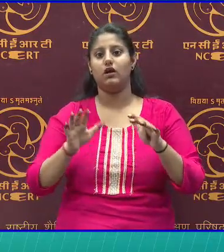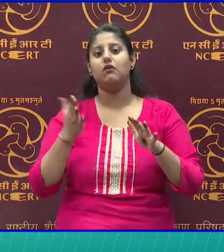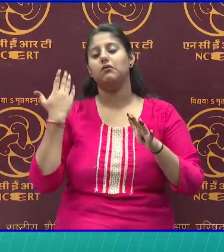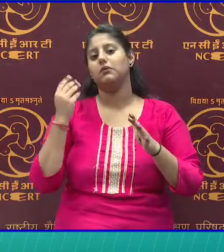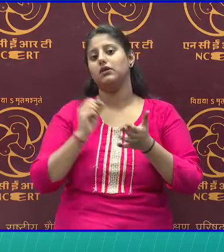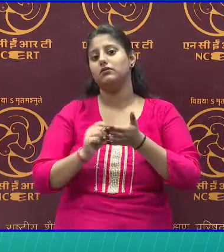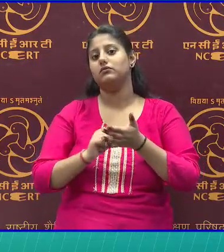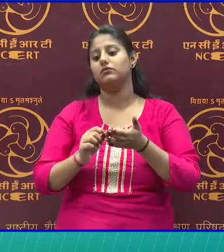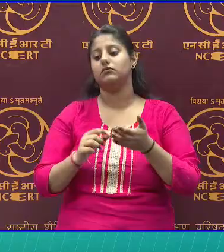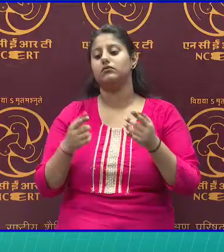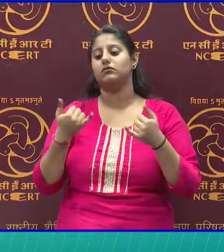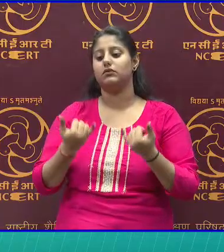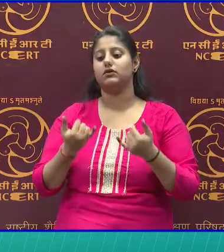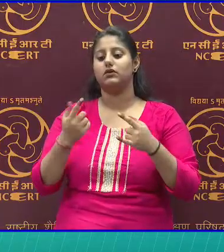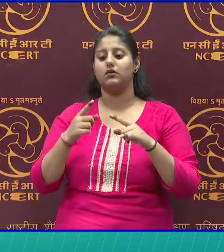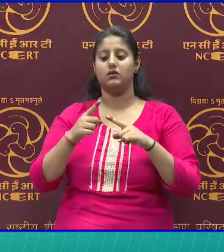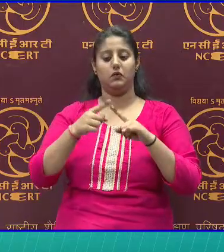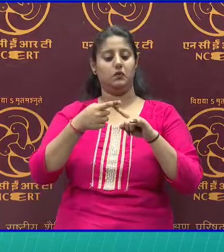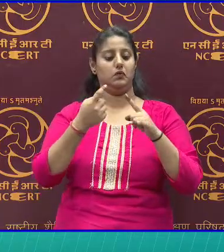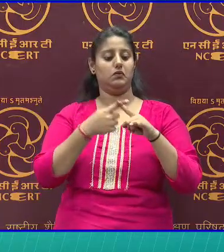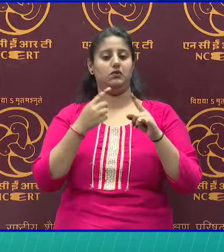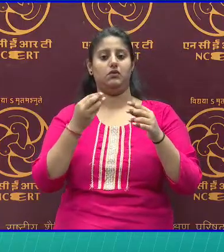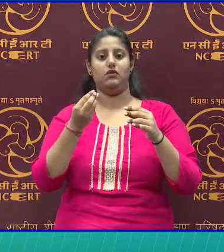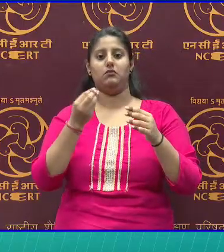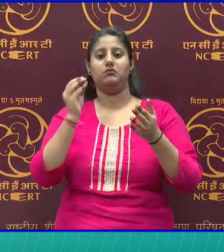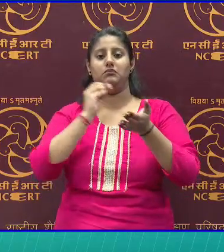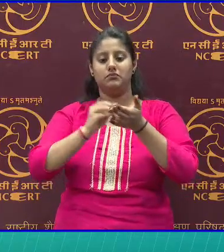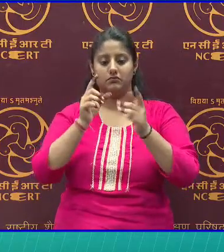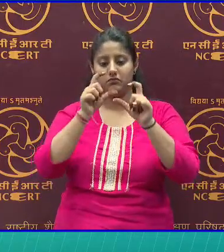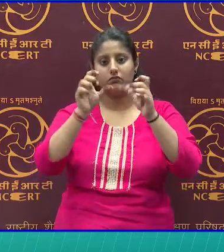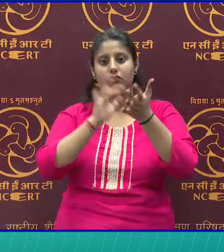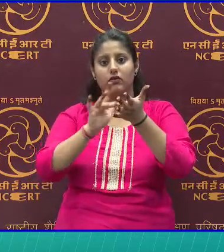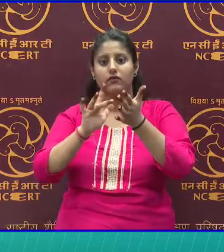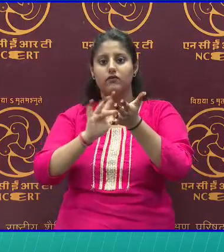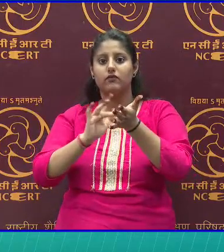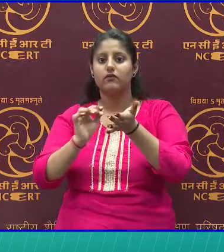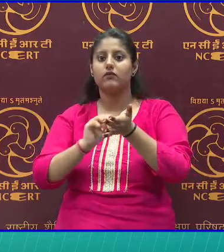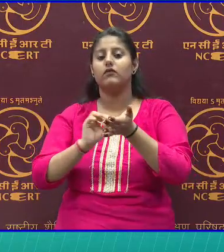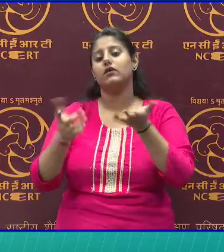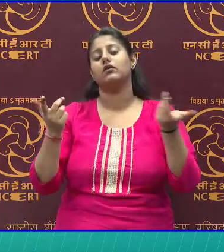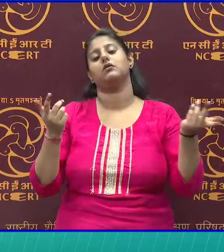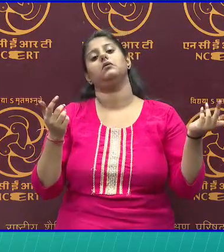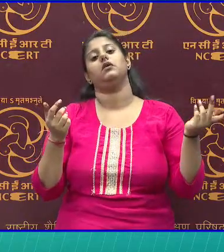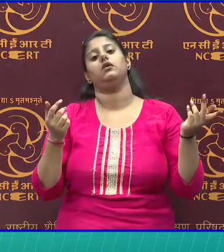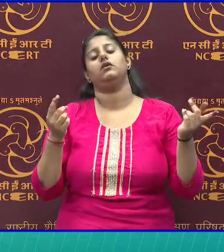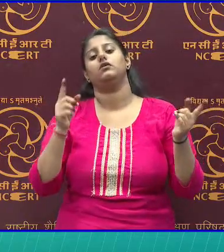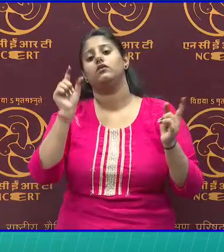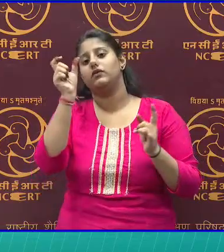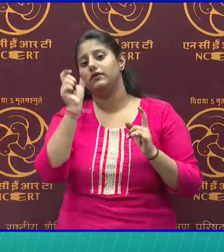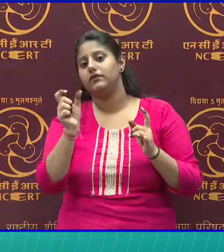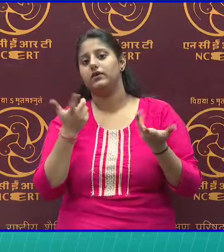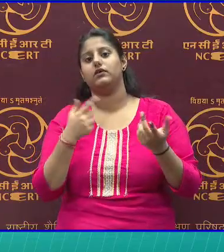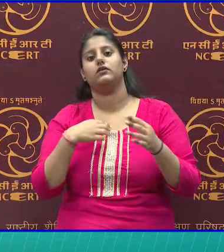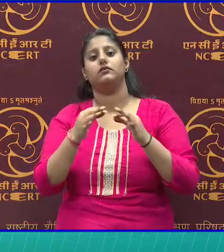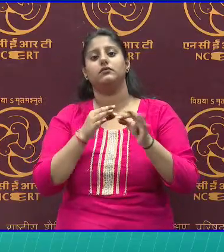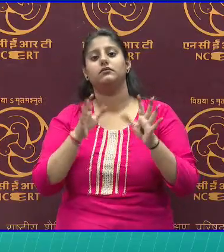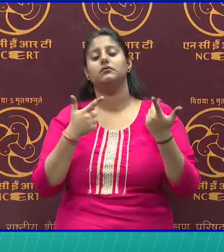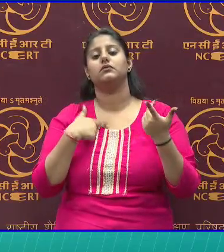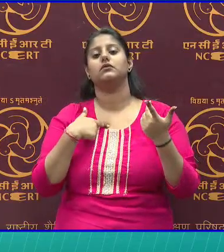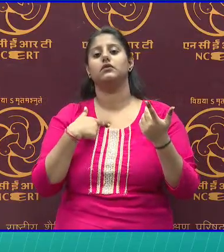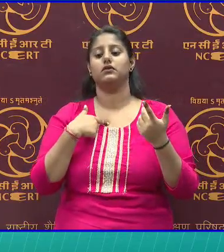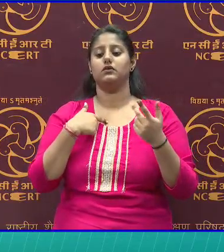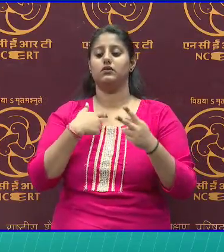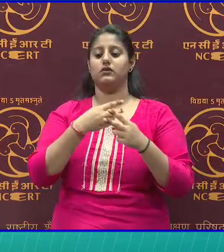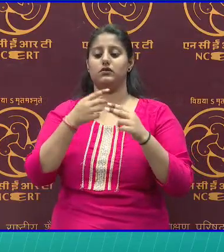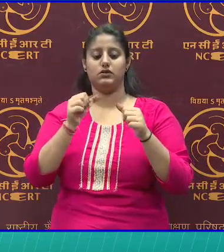have a text and then we ask it and fill in the blanks, or we ask them one-worded or a description explanation kind of a question for children